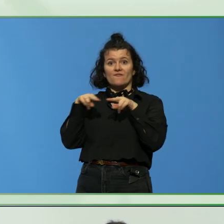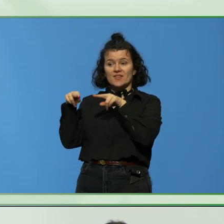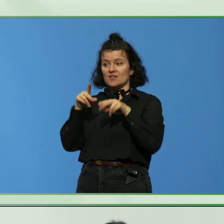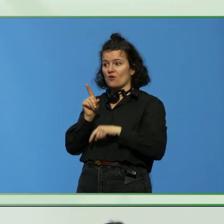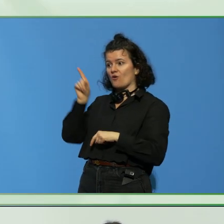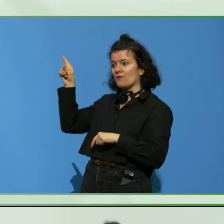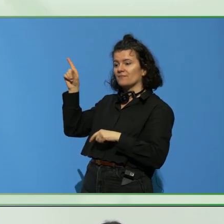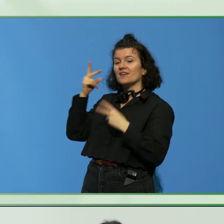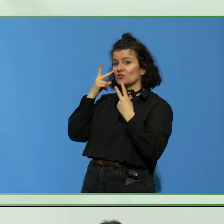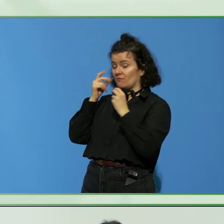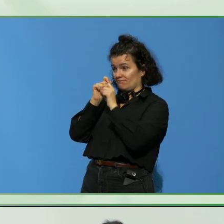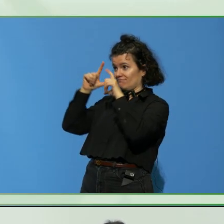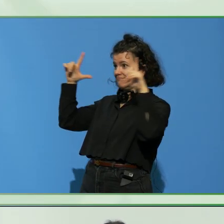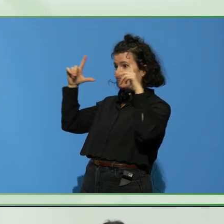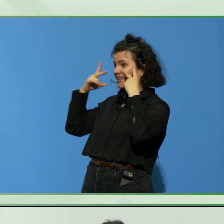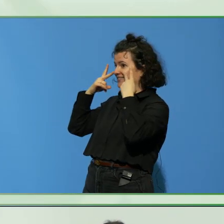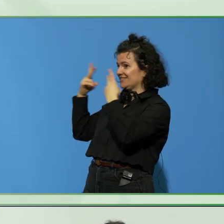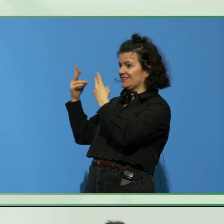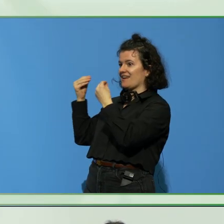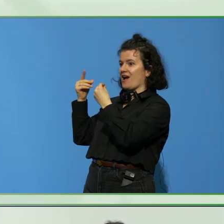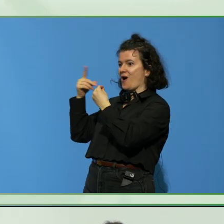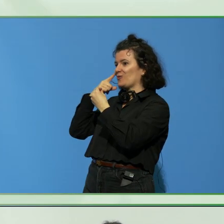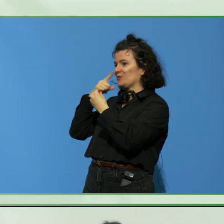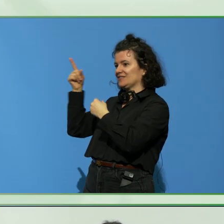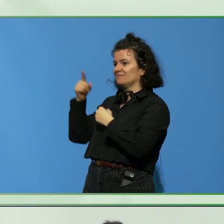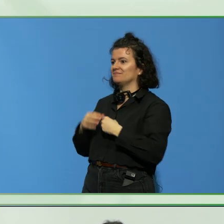visual impression.